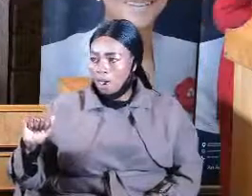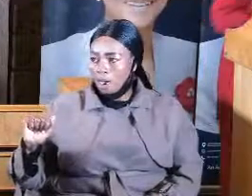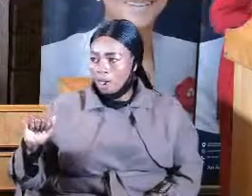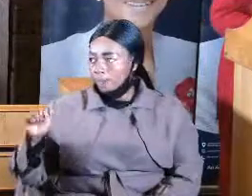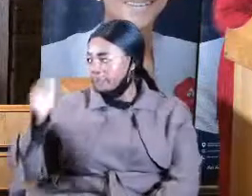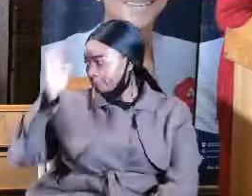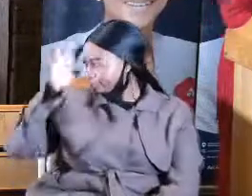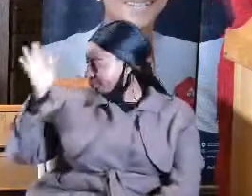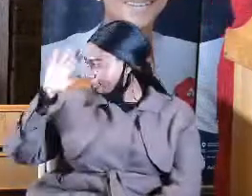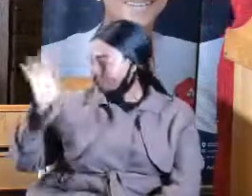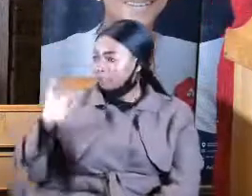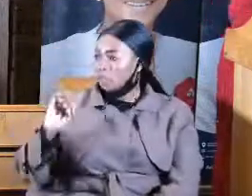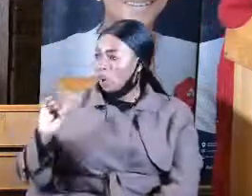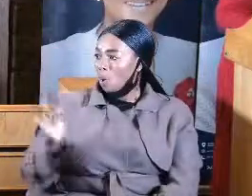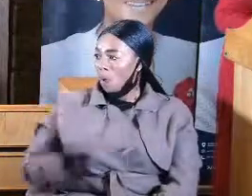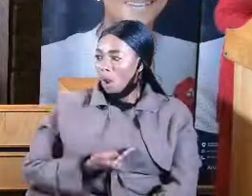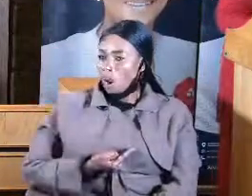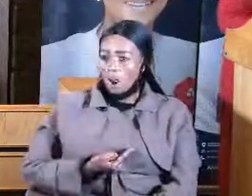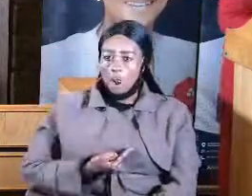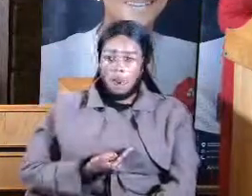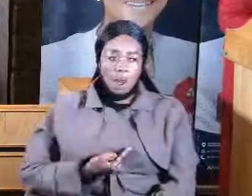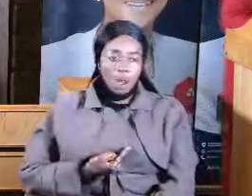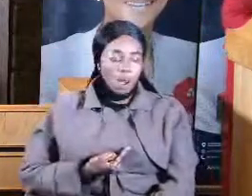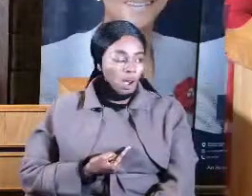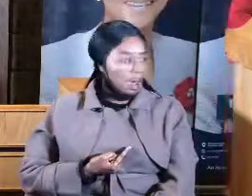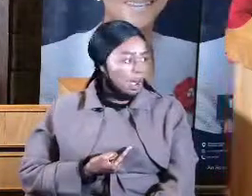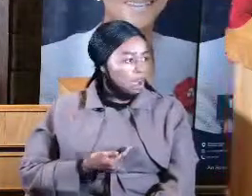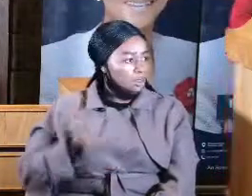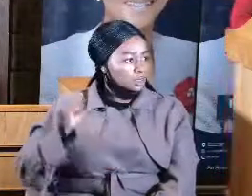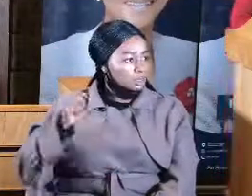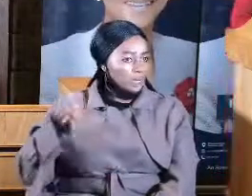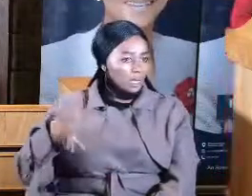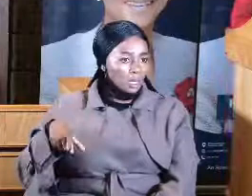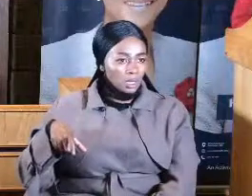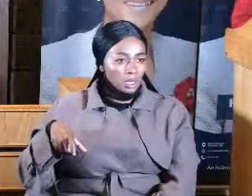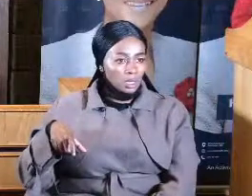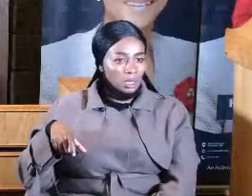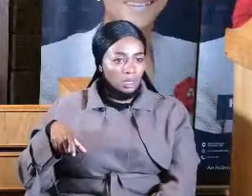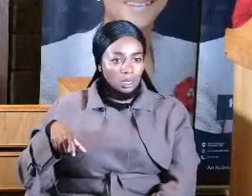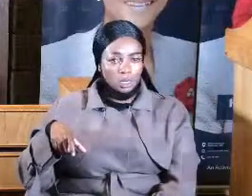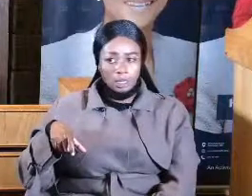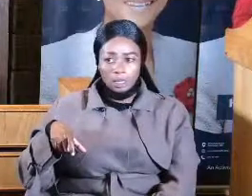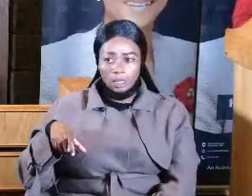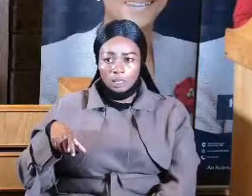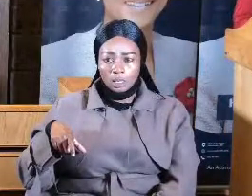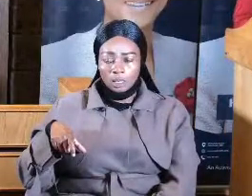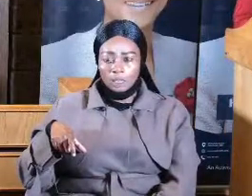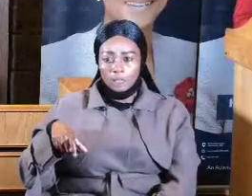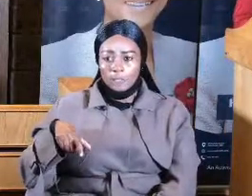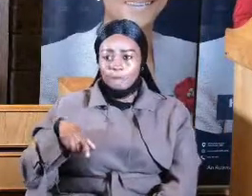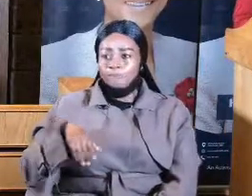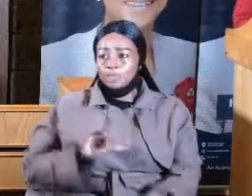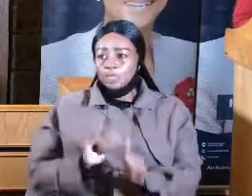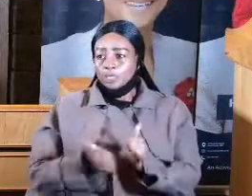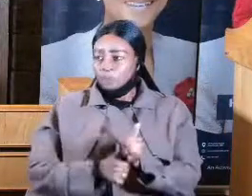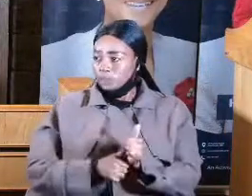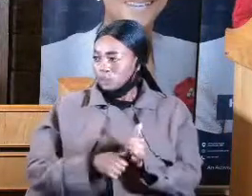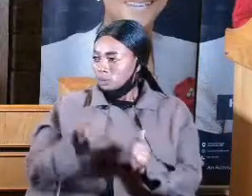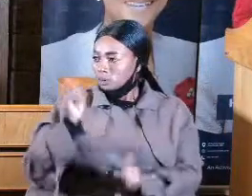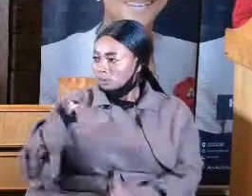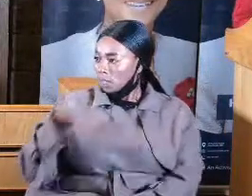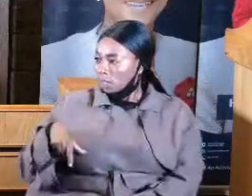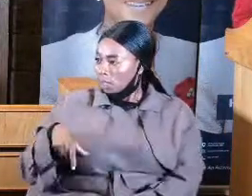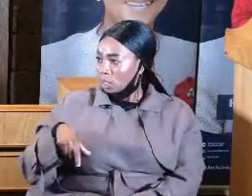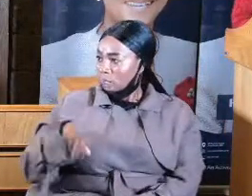greetings to everyone, Honorable Speaker of the House, Honorable Deputy Speaker, Honorable